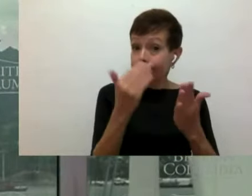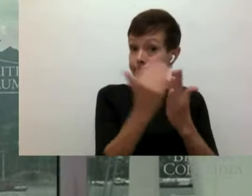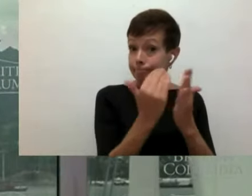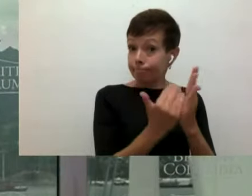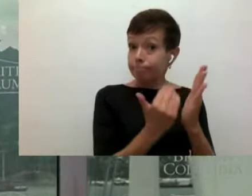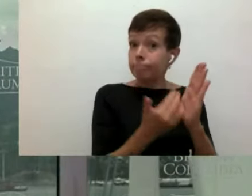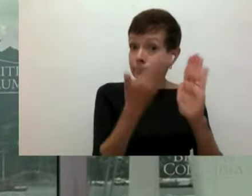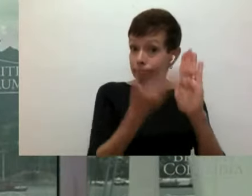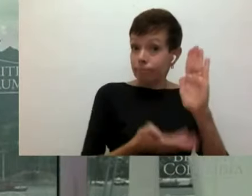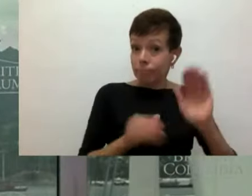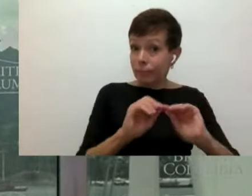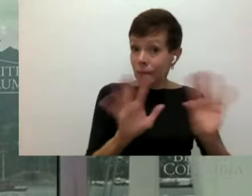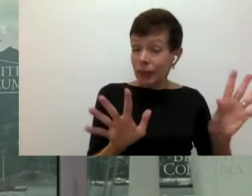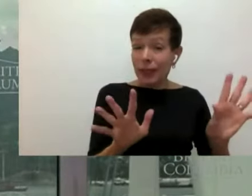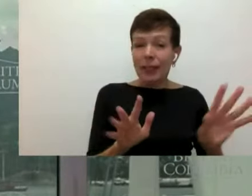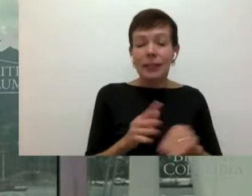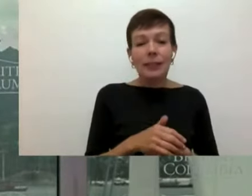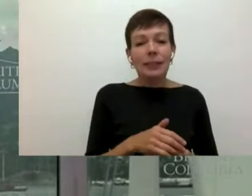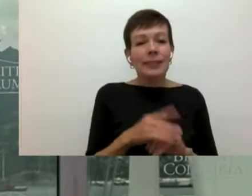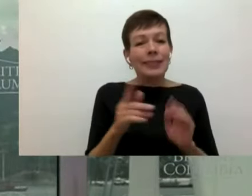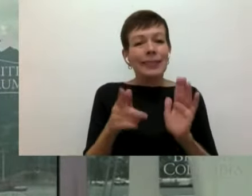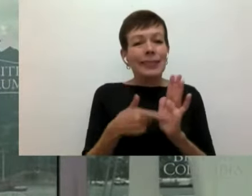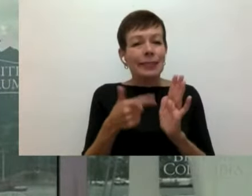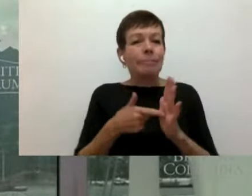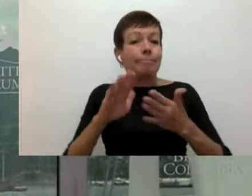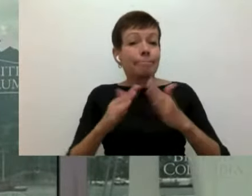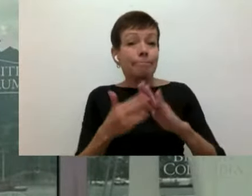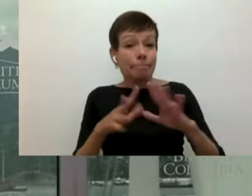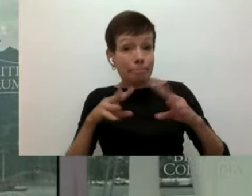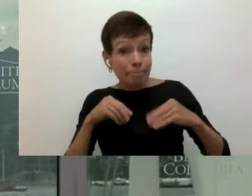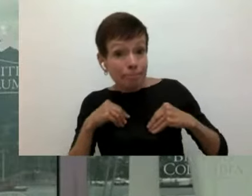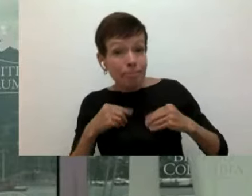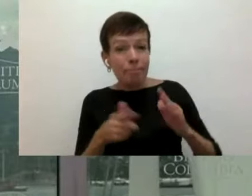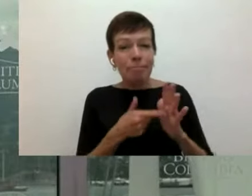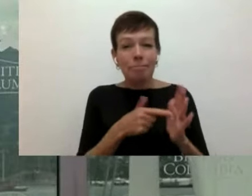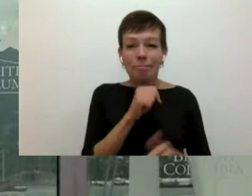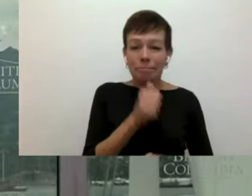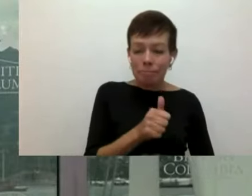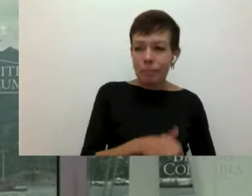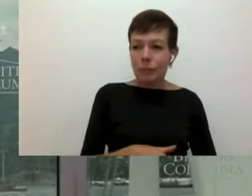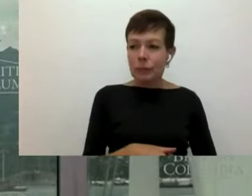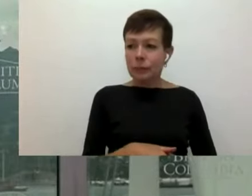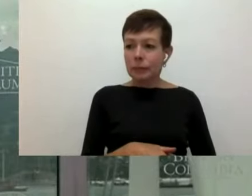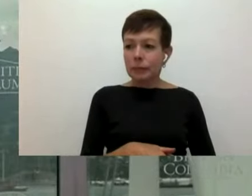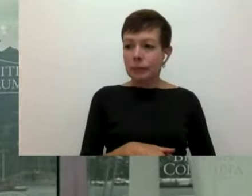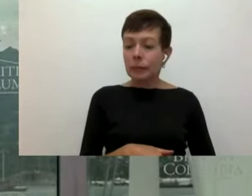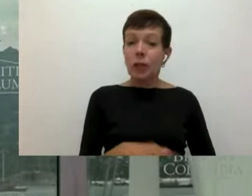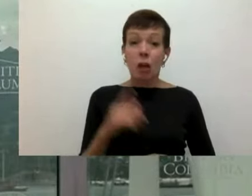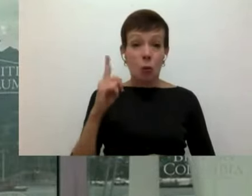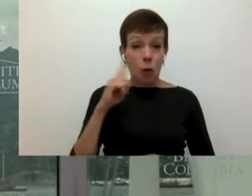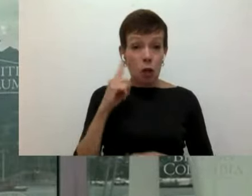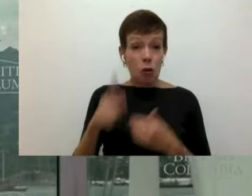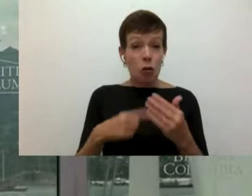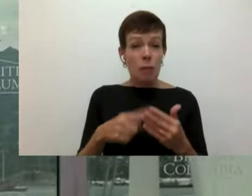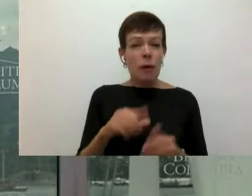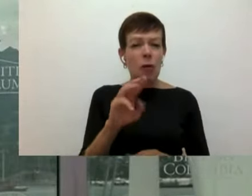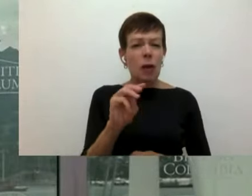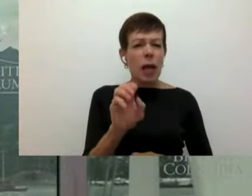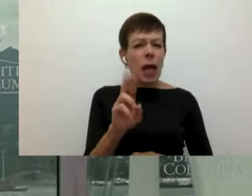not been what we wished for. Although we did hear earlier in the season about the